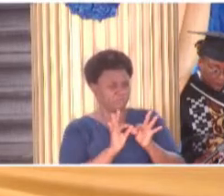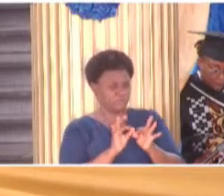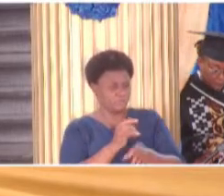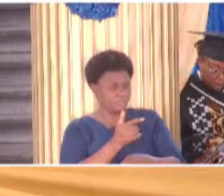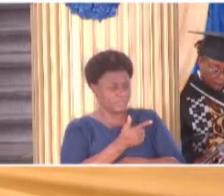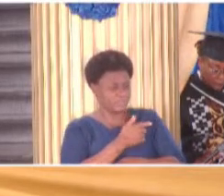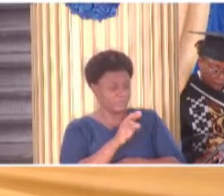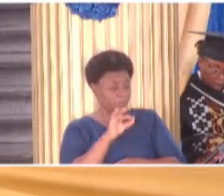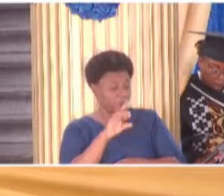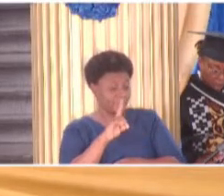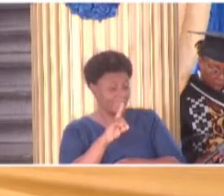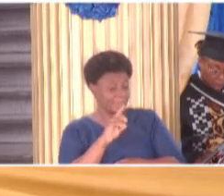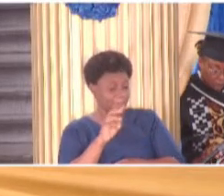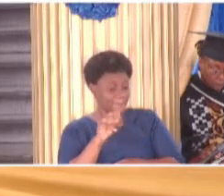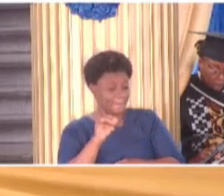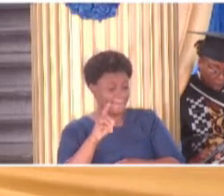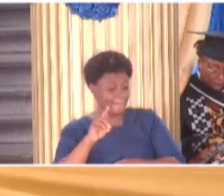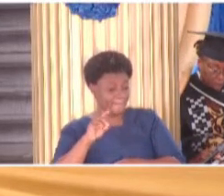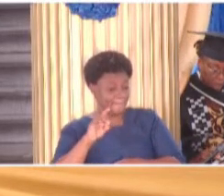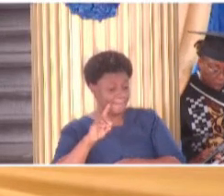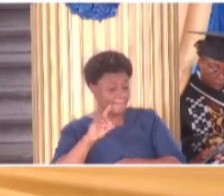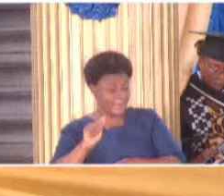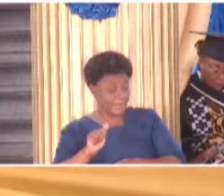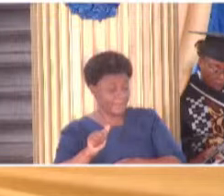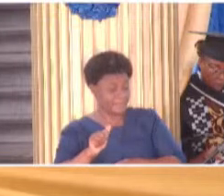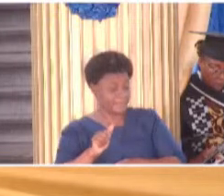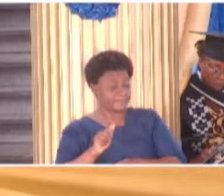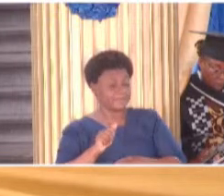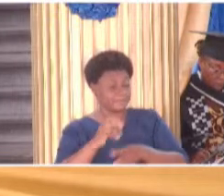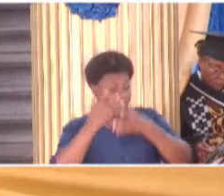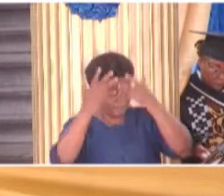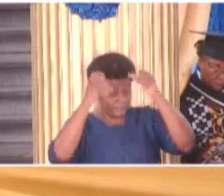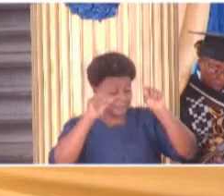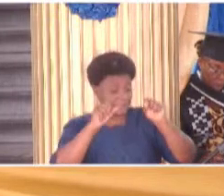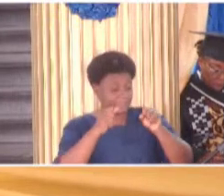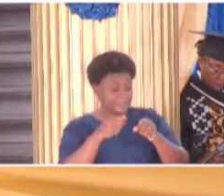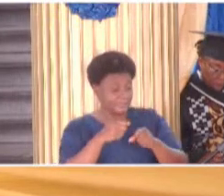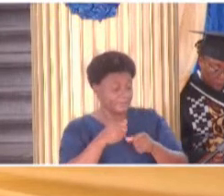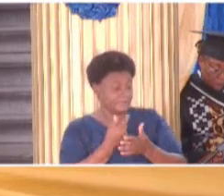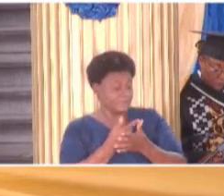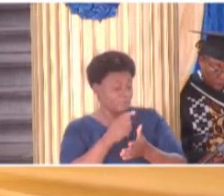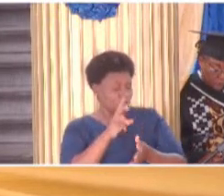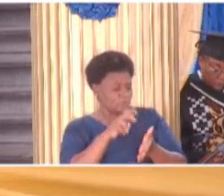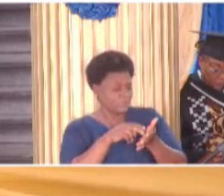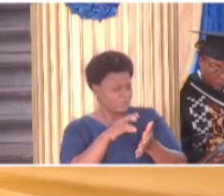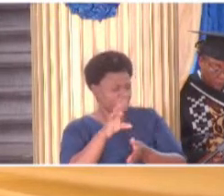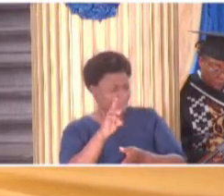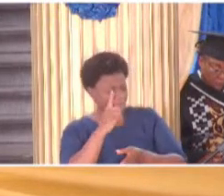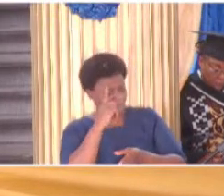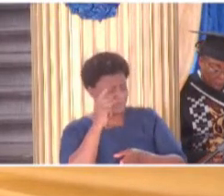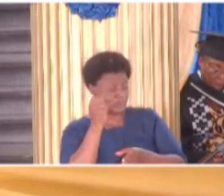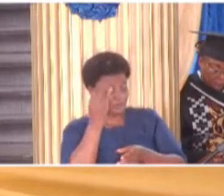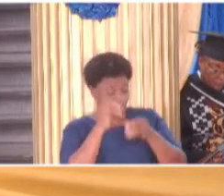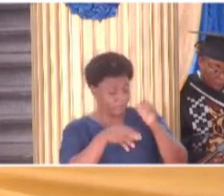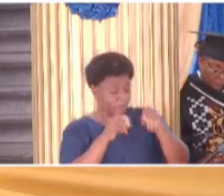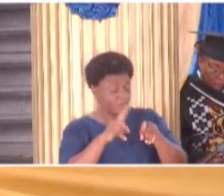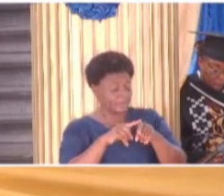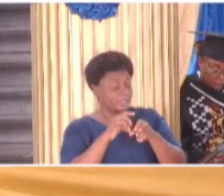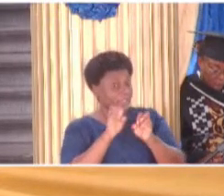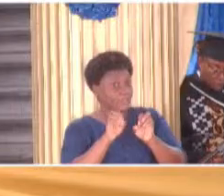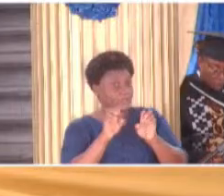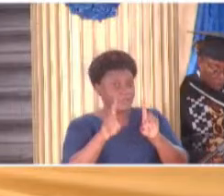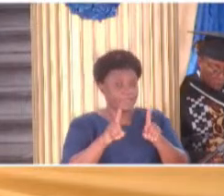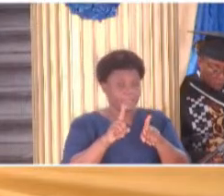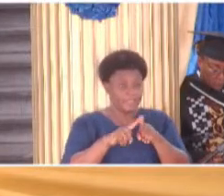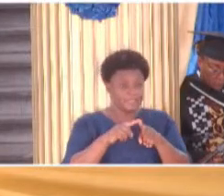Award from the President of Ghana in 2007 for her contributions to education